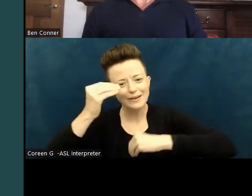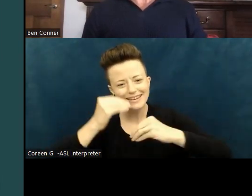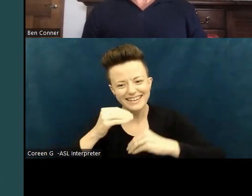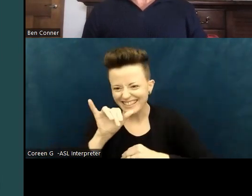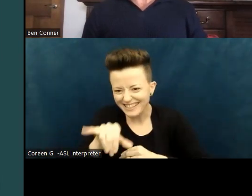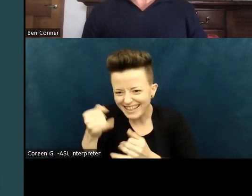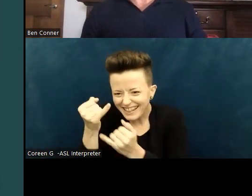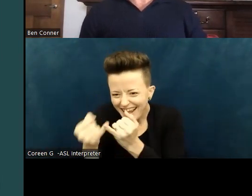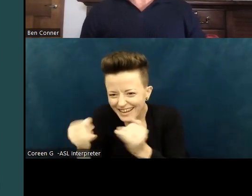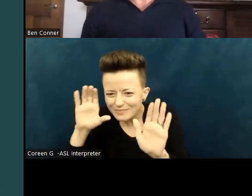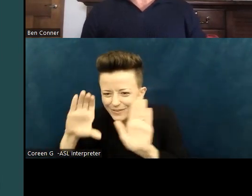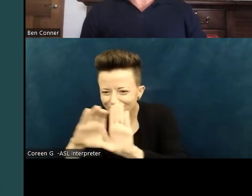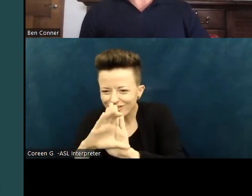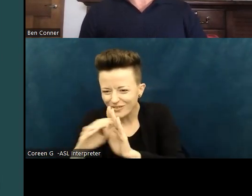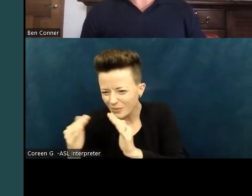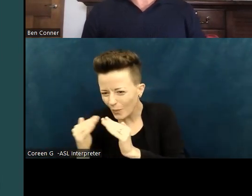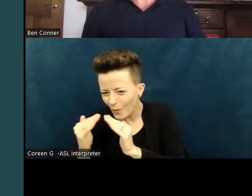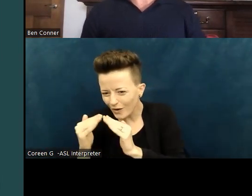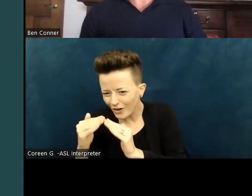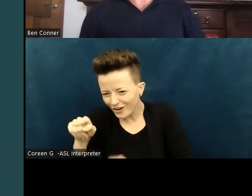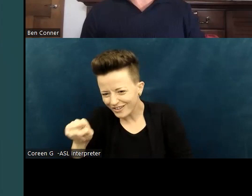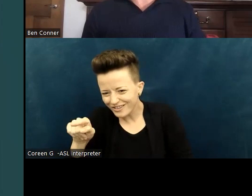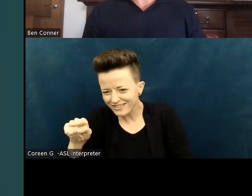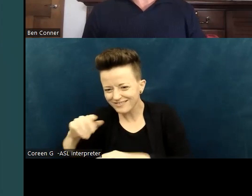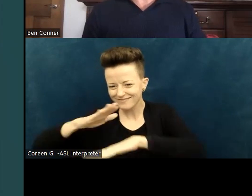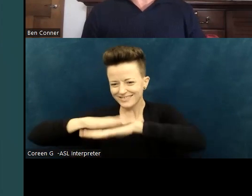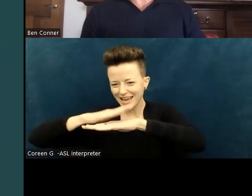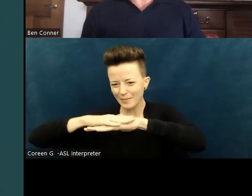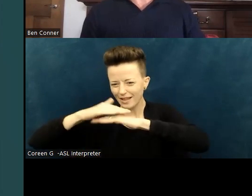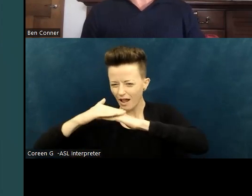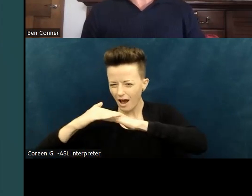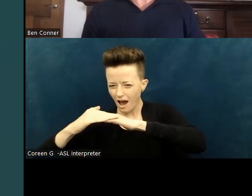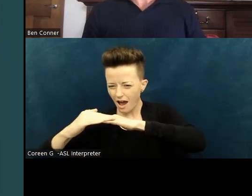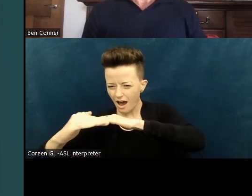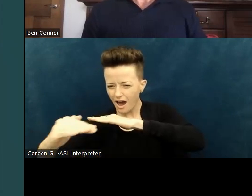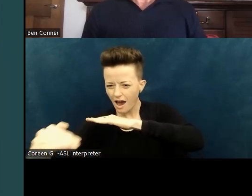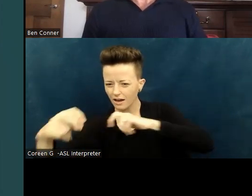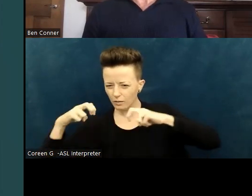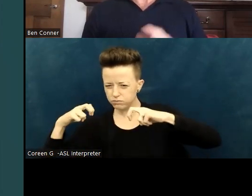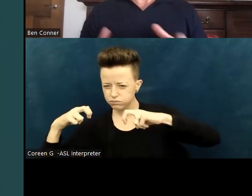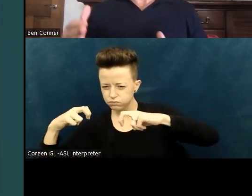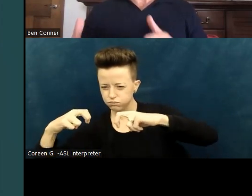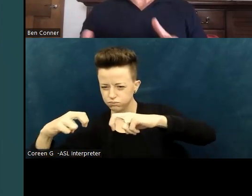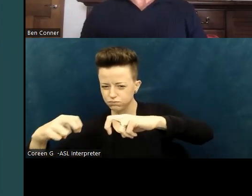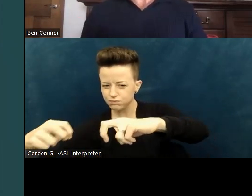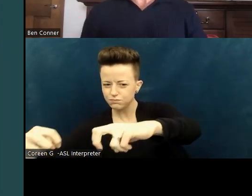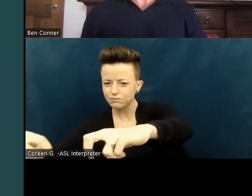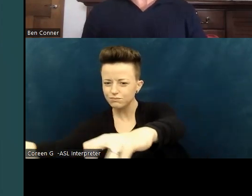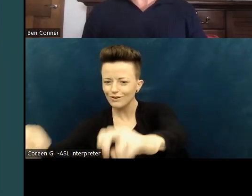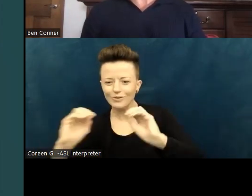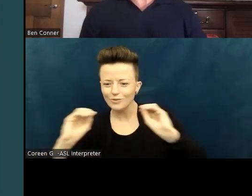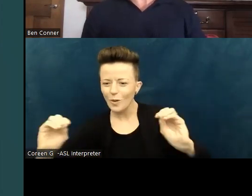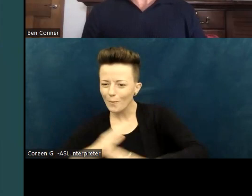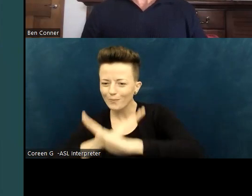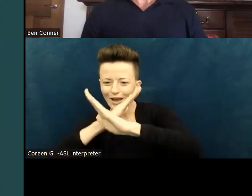when all of us will be gathered together around the table, once again, united with the host, with no barriers